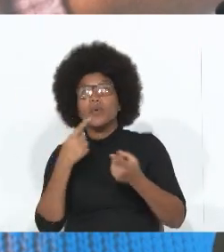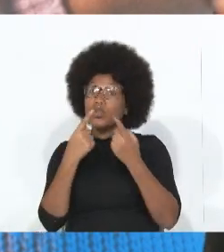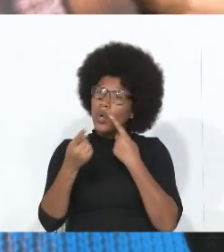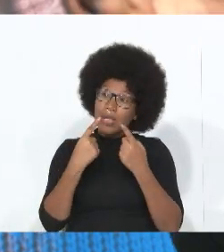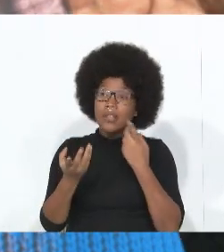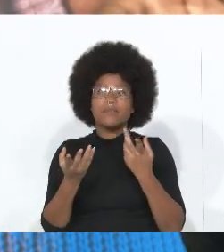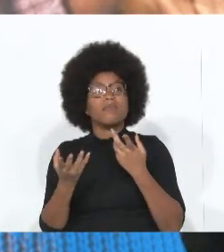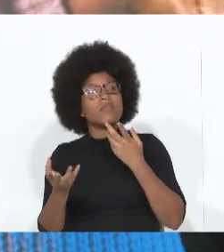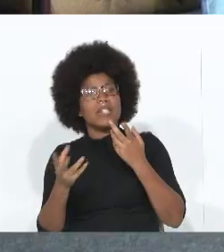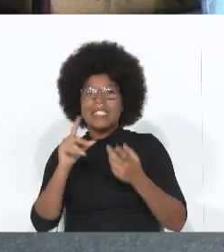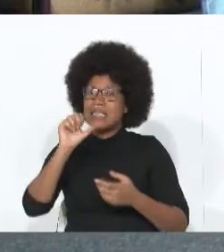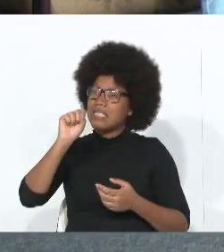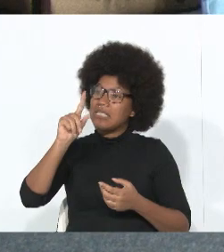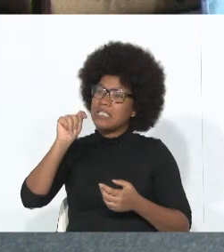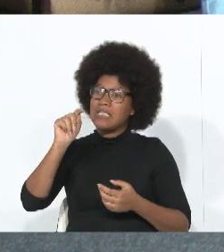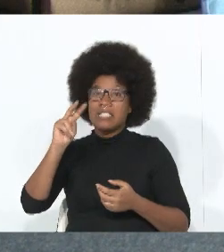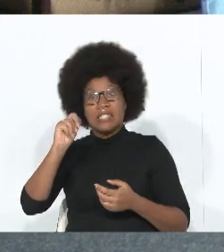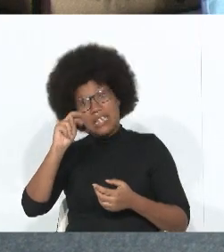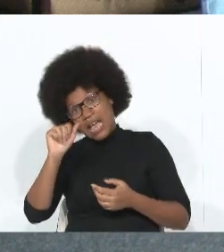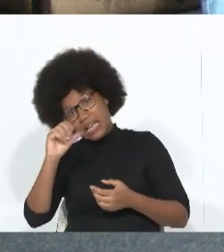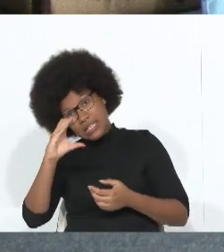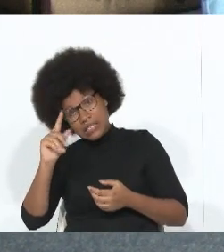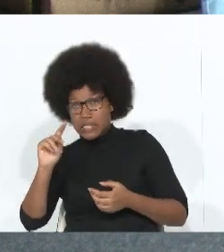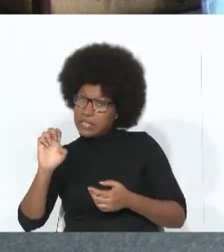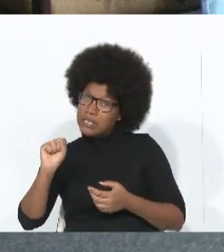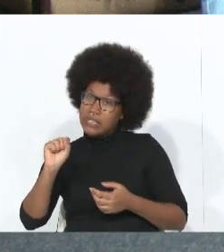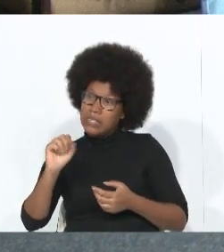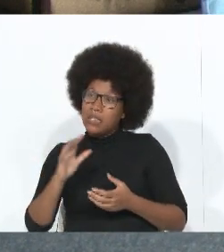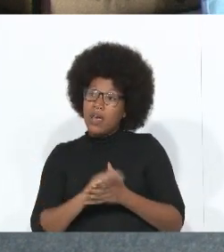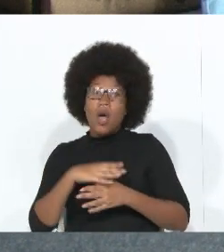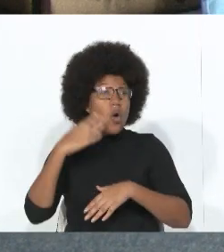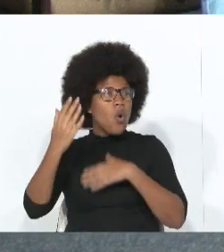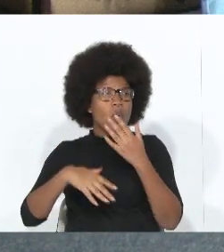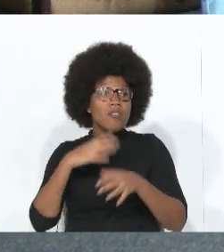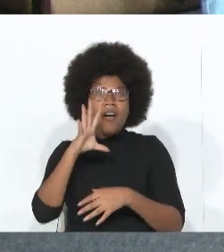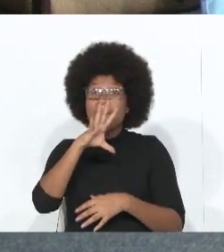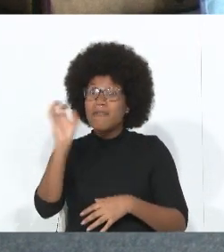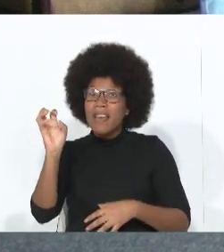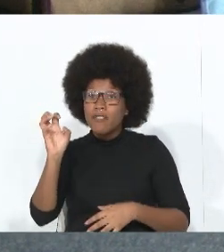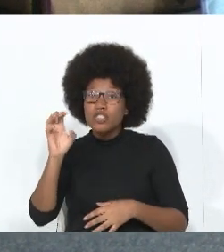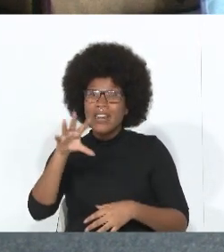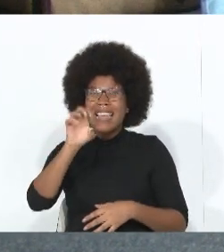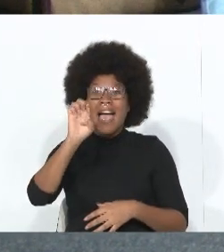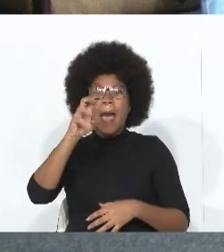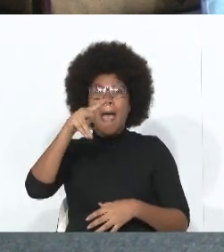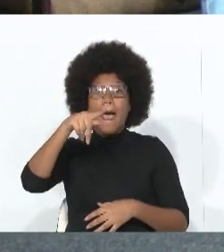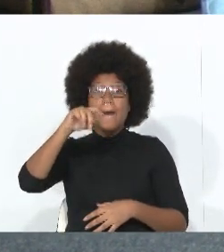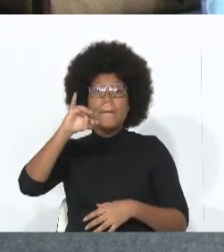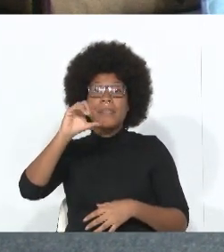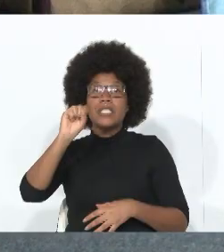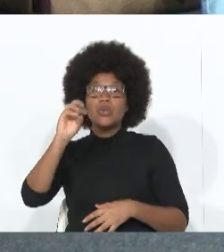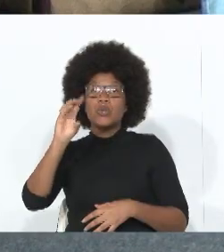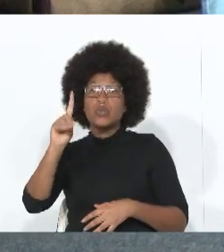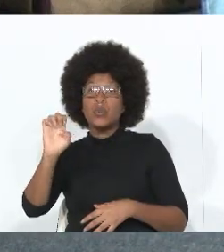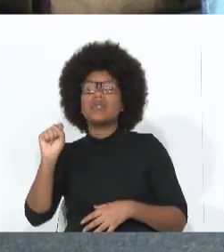and that's the Snacks experience. Over 500 episodes. Wow.